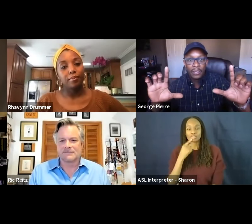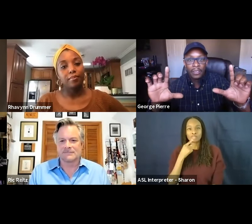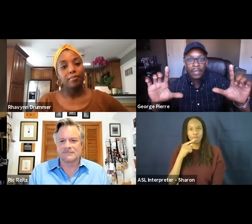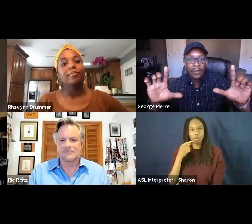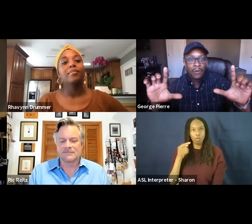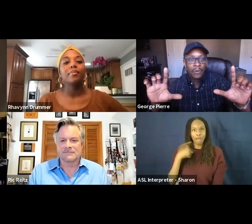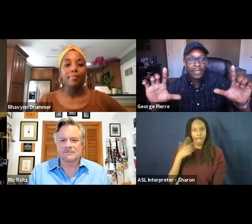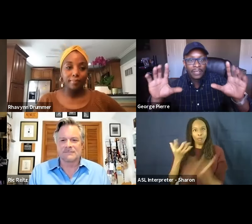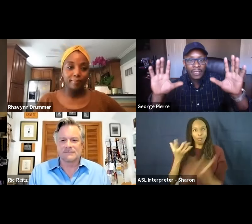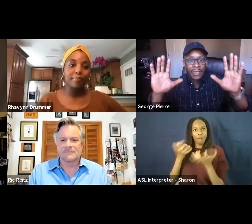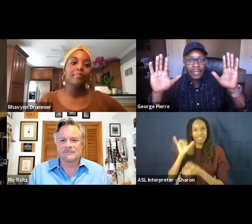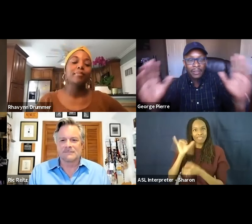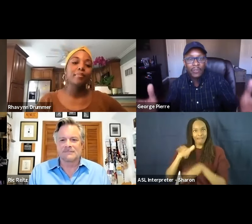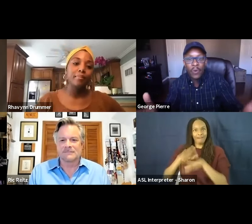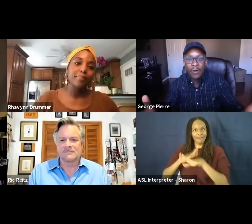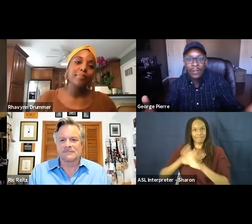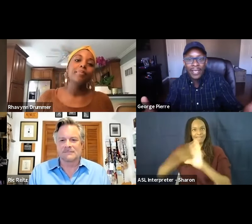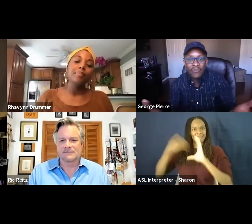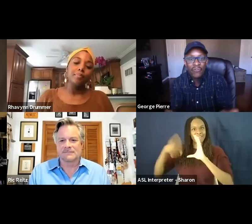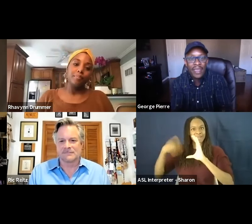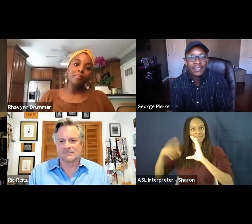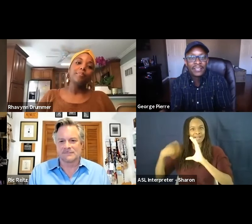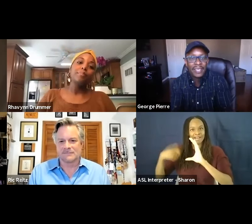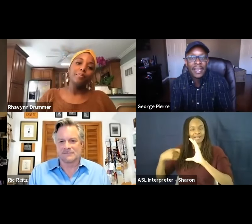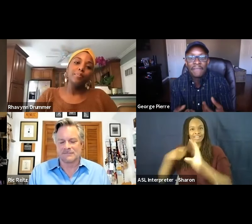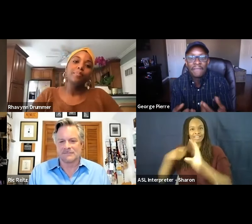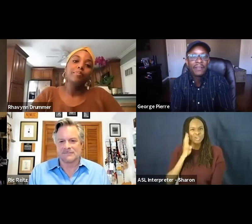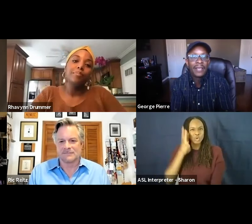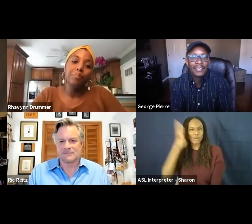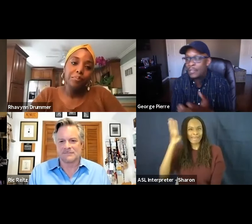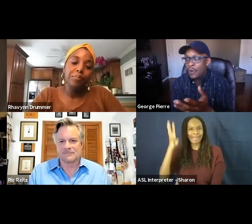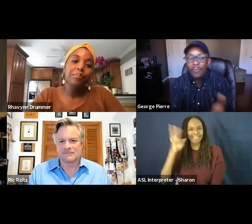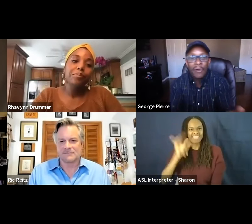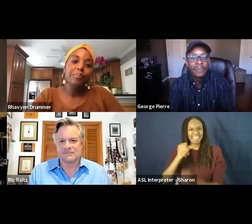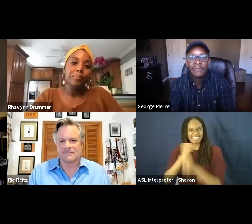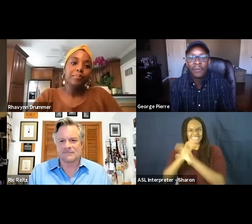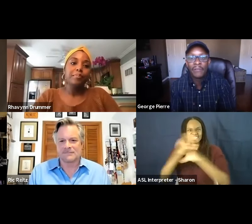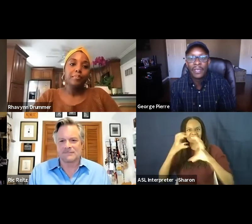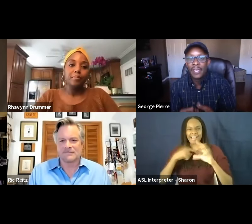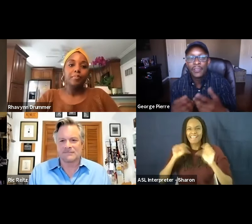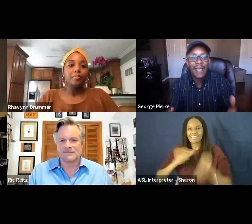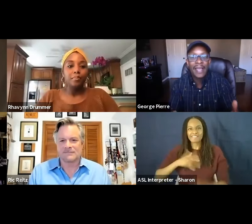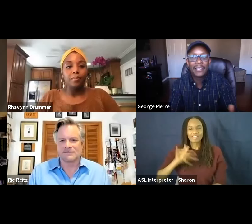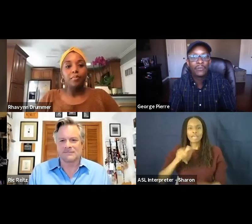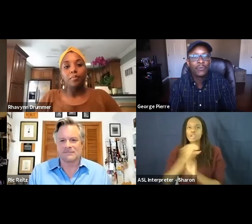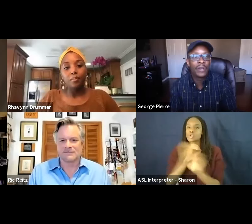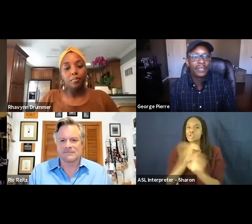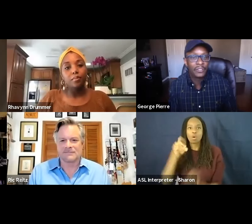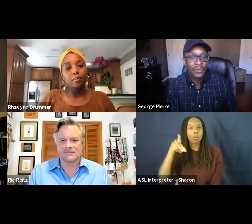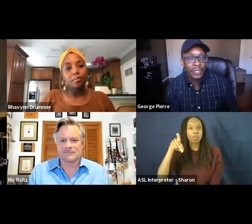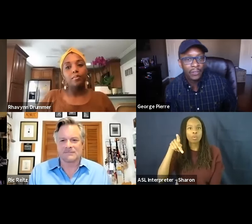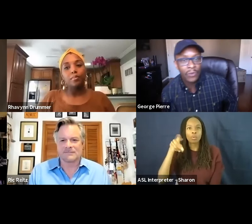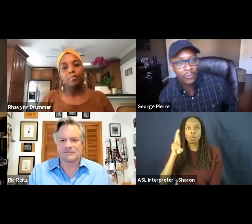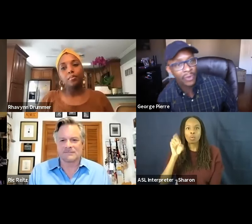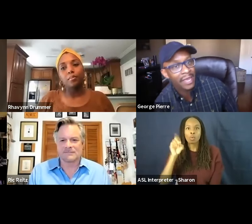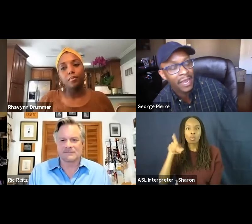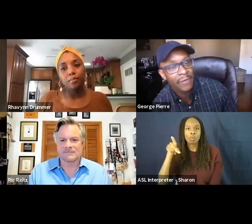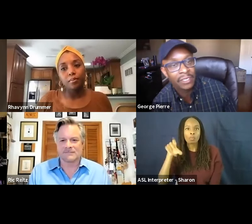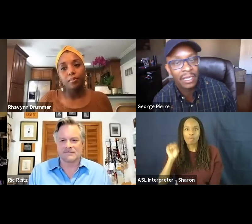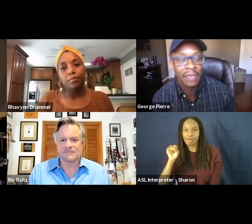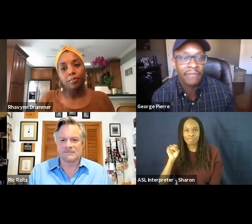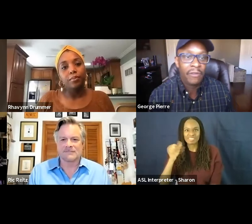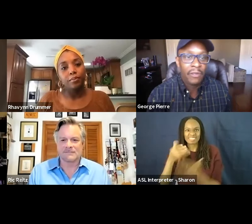Yeah, you know, like you went, oh, like you created the scene. I feel it. There's no props involved. You're acting, you're doing what it is that you need to do, and you're bringing